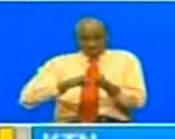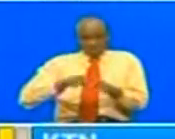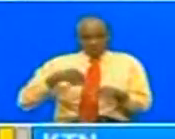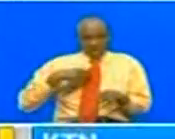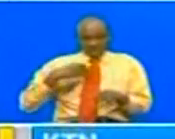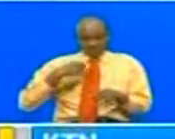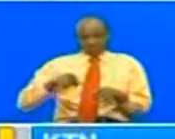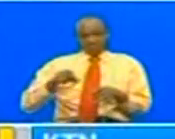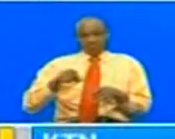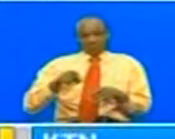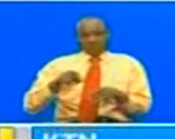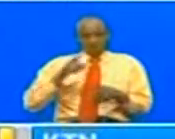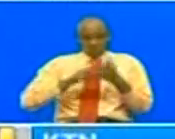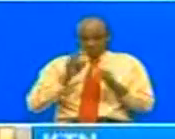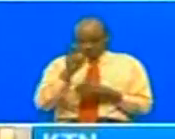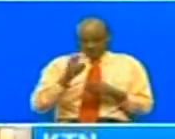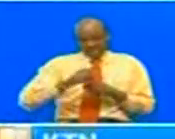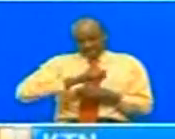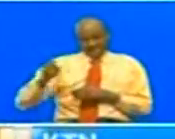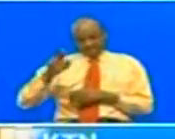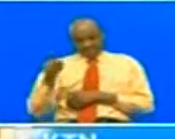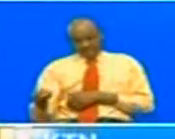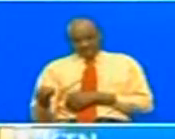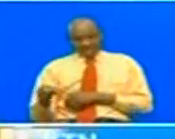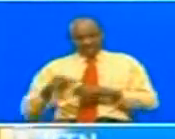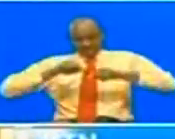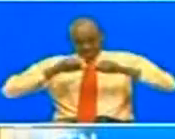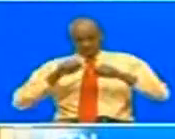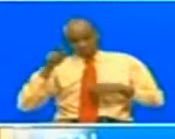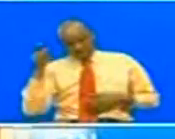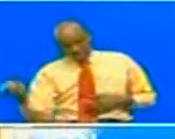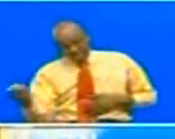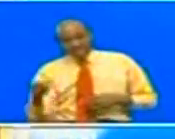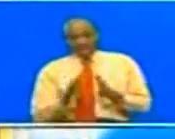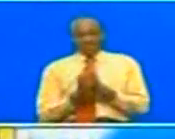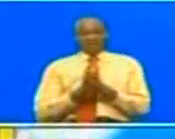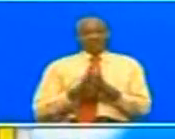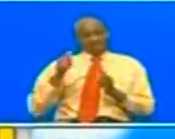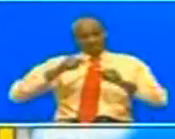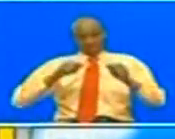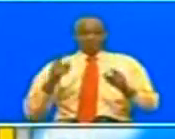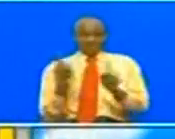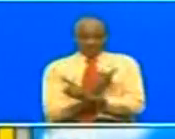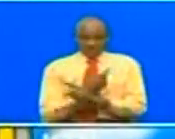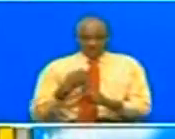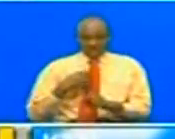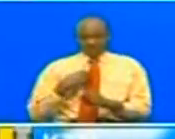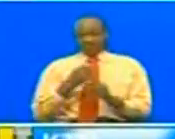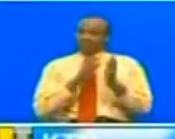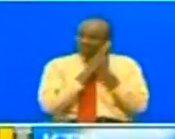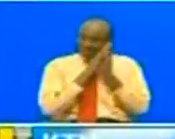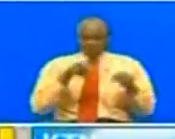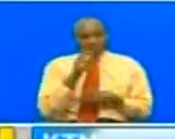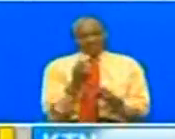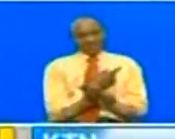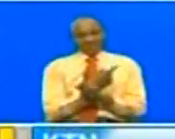the living room. What you're seeing in my extreme right is one of the sitting room. The other sitting room will be there at the other end of the container.